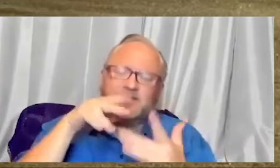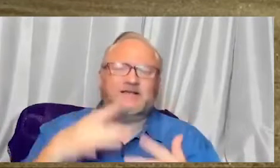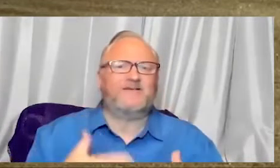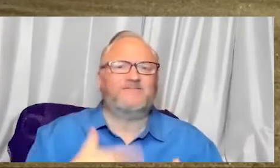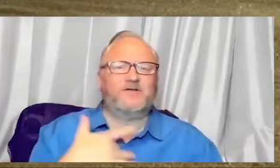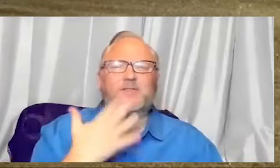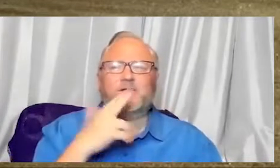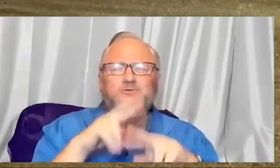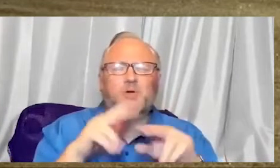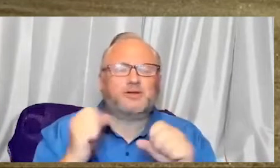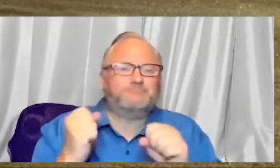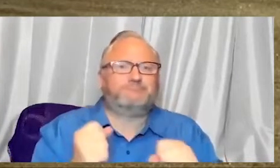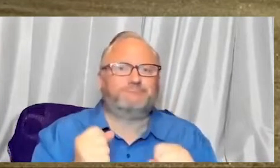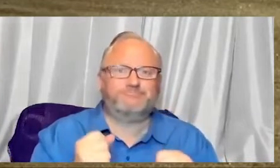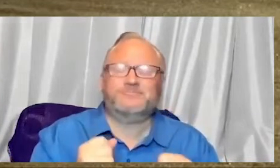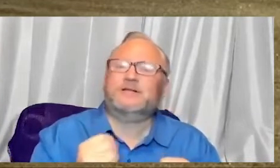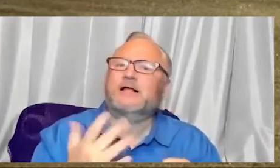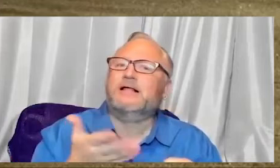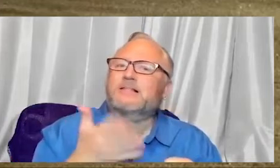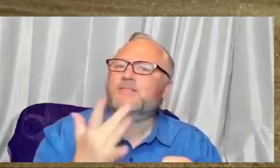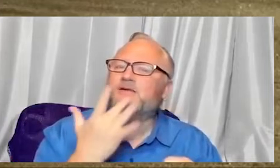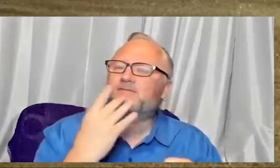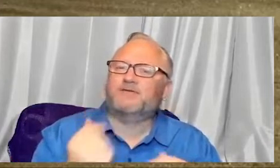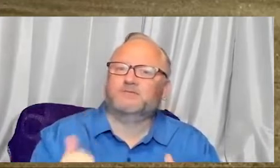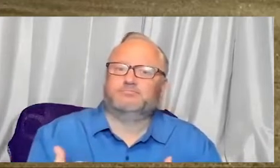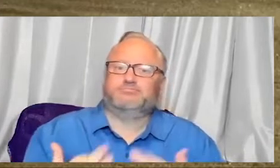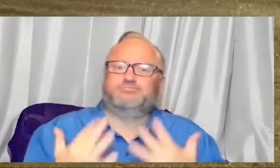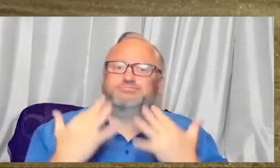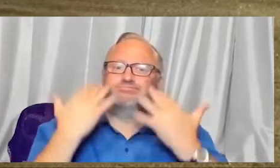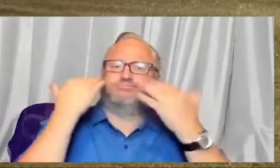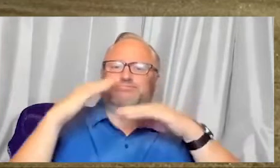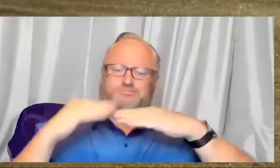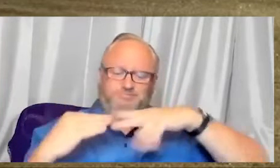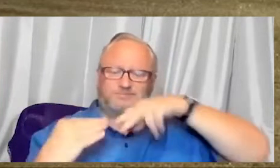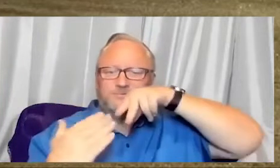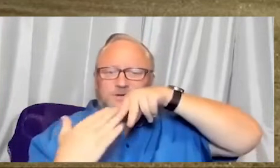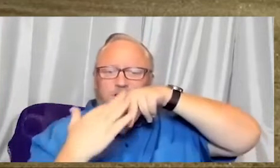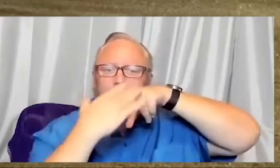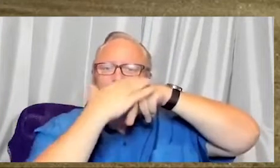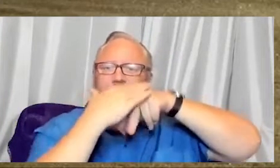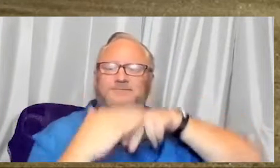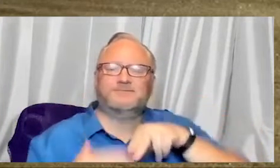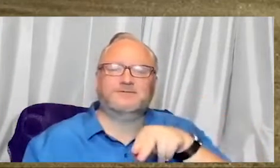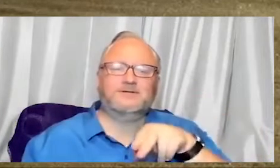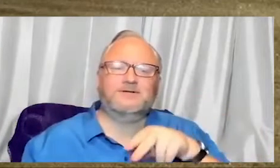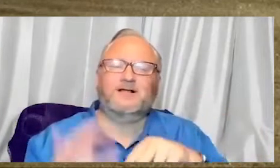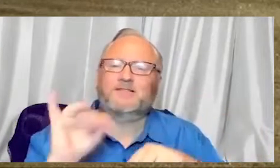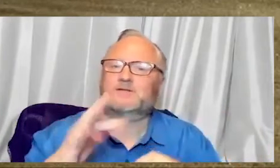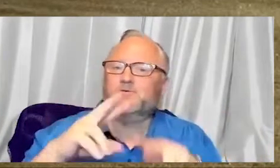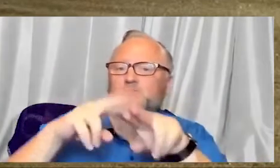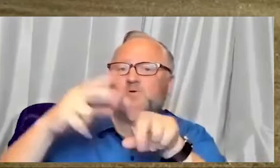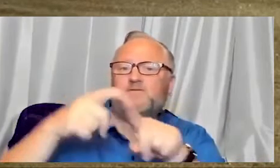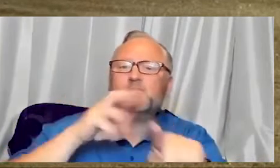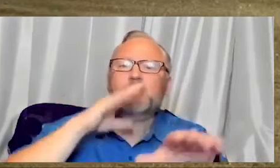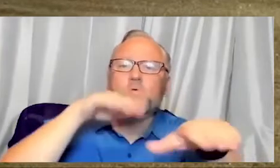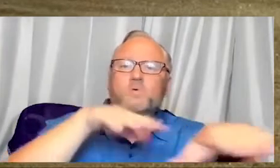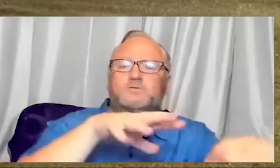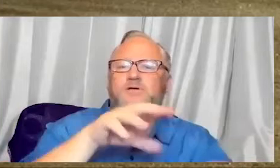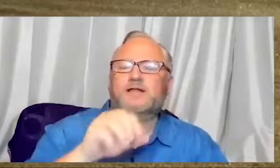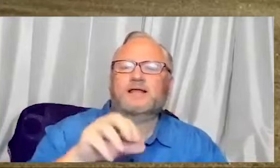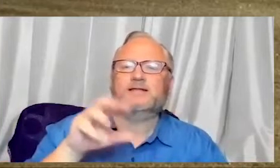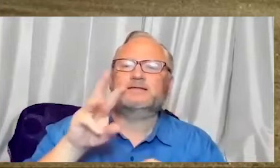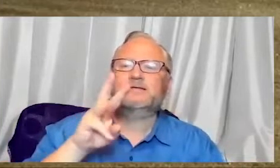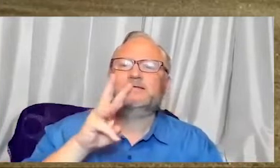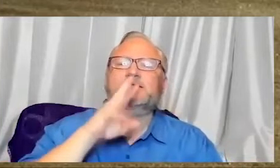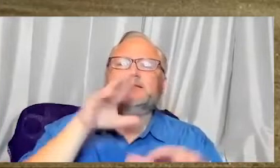zing. Let the flavor roll across your tongue. This is the salt of ocean and sea breeze.